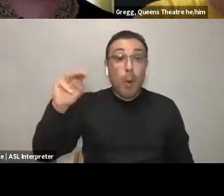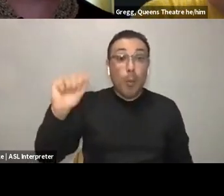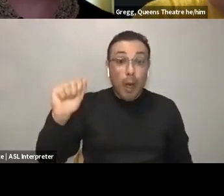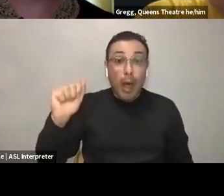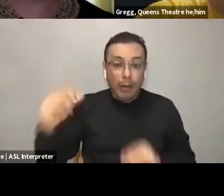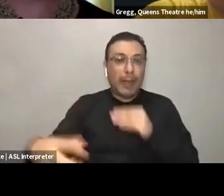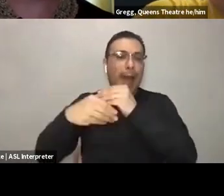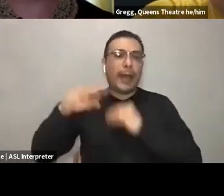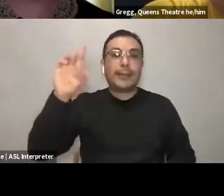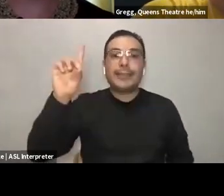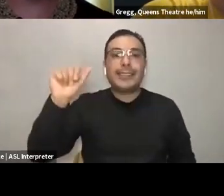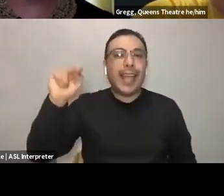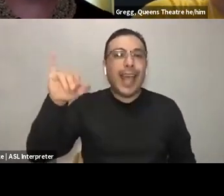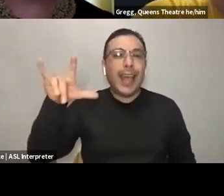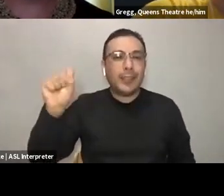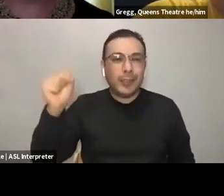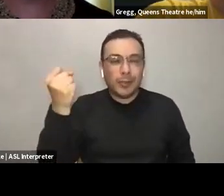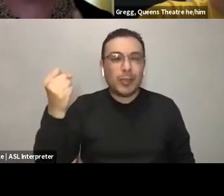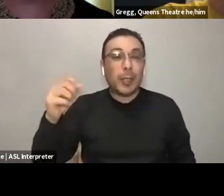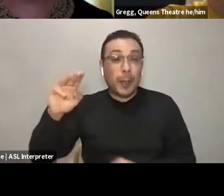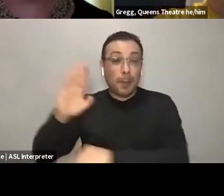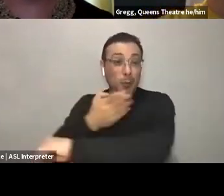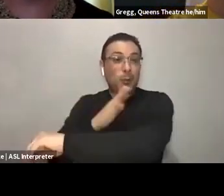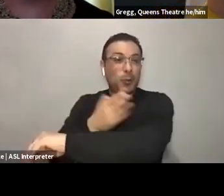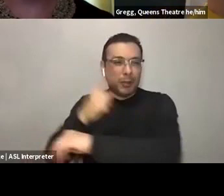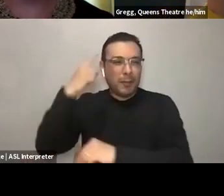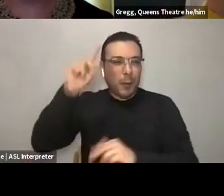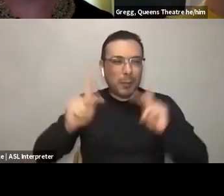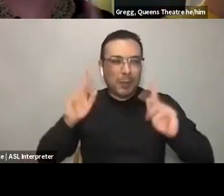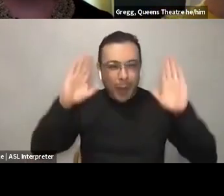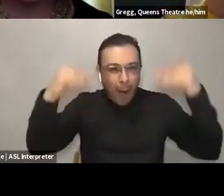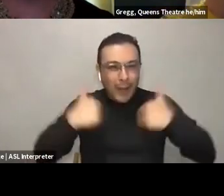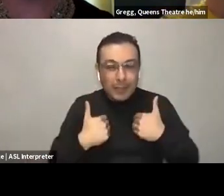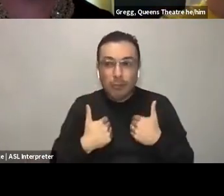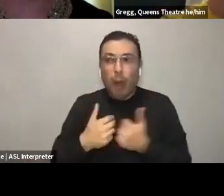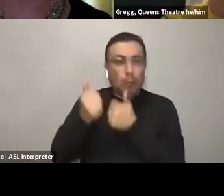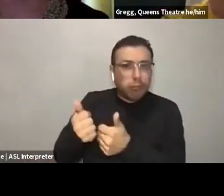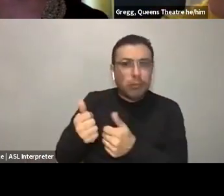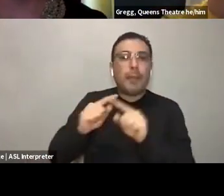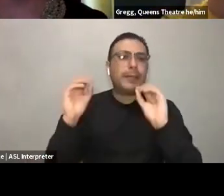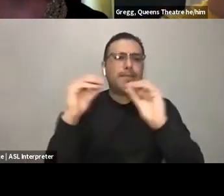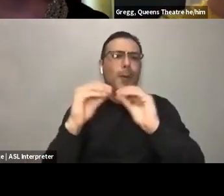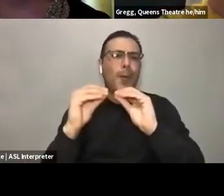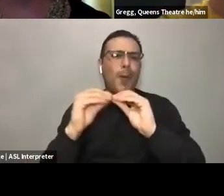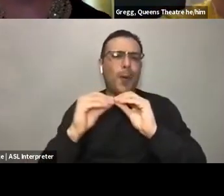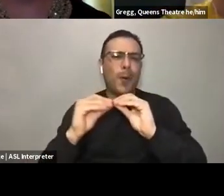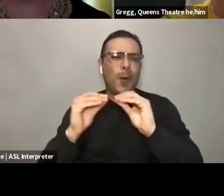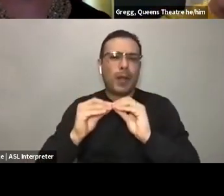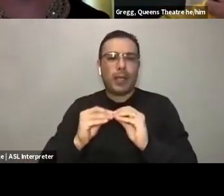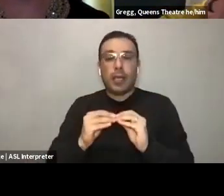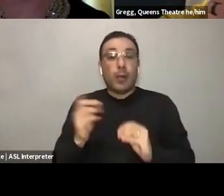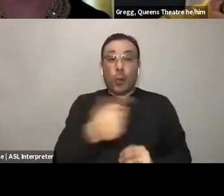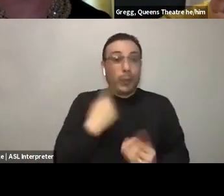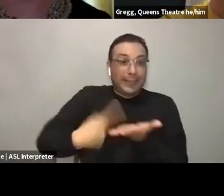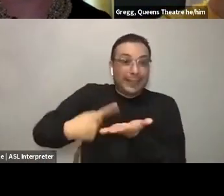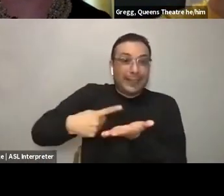uh, there is a need, uh, for other organizations too. And I just really quickly, we really haven't touched on intellectual